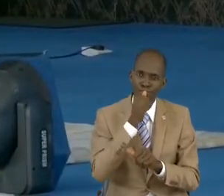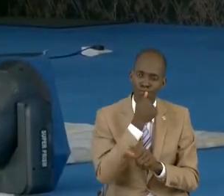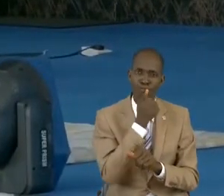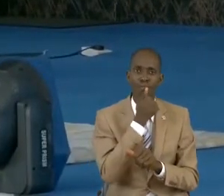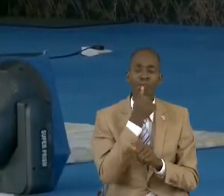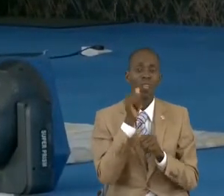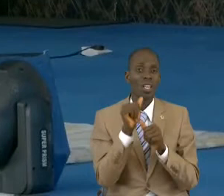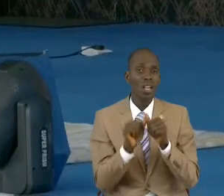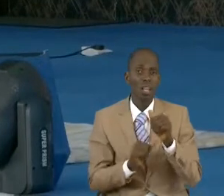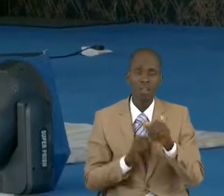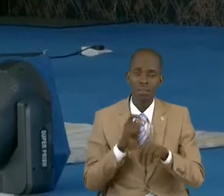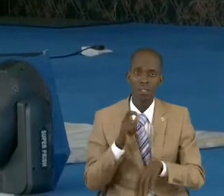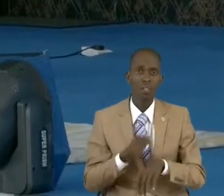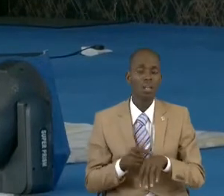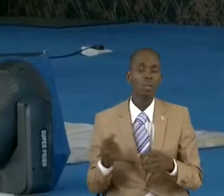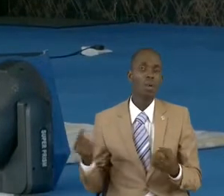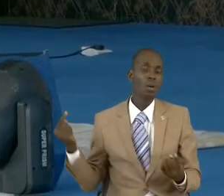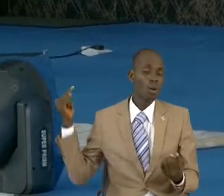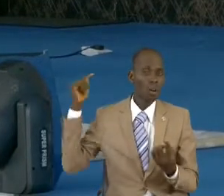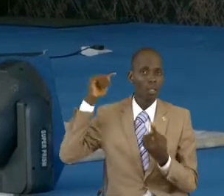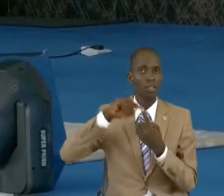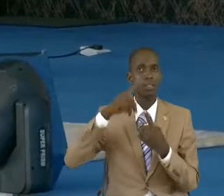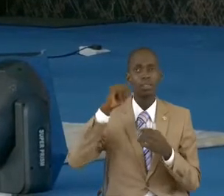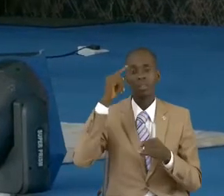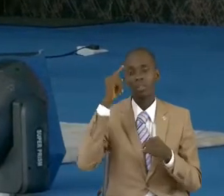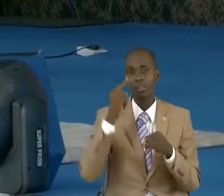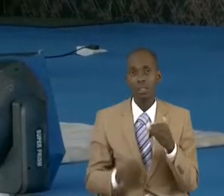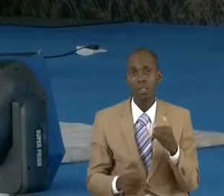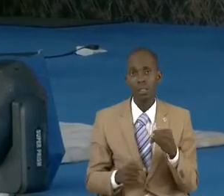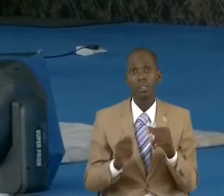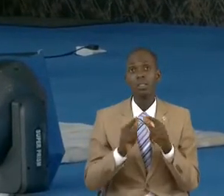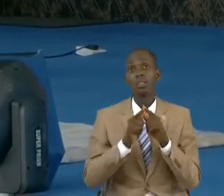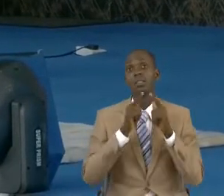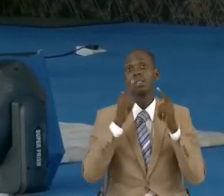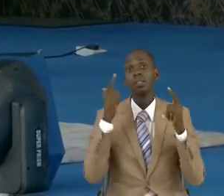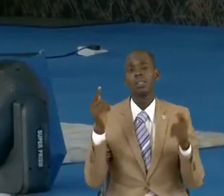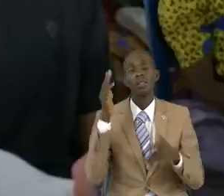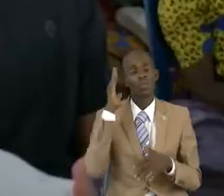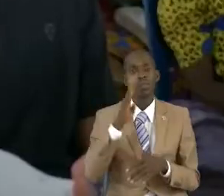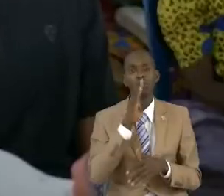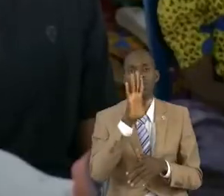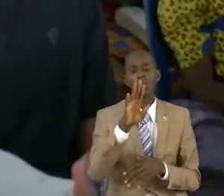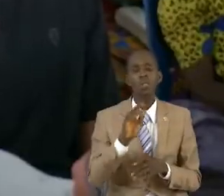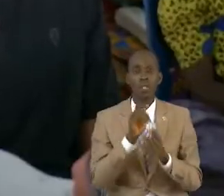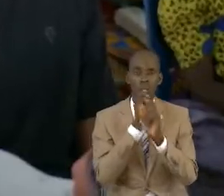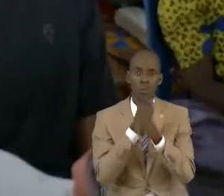time until the end. Great will be your reward.